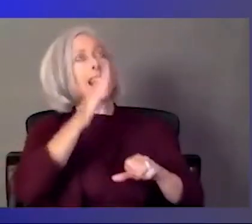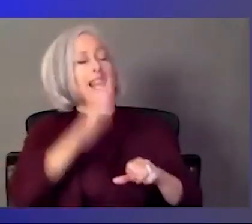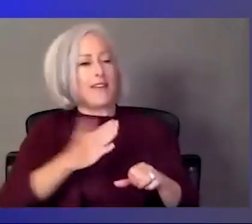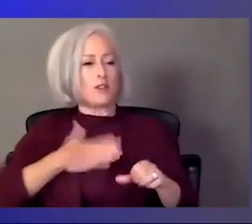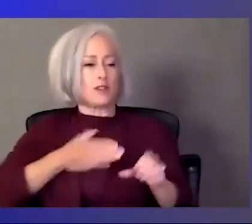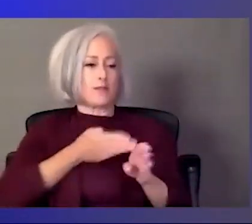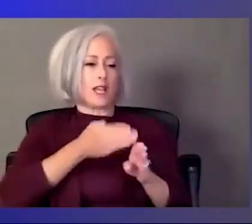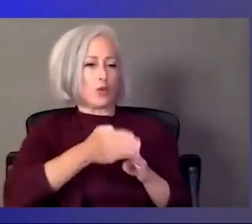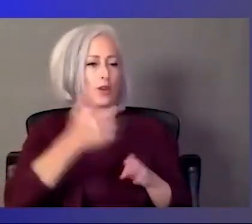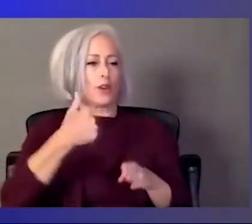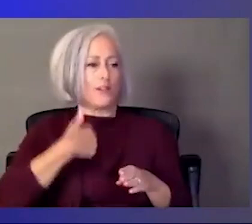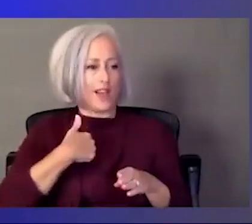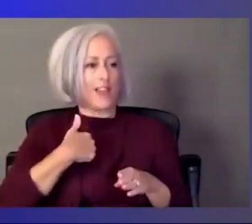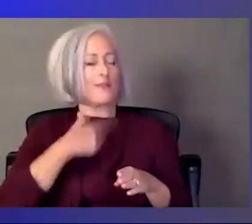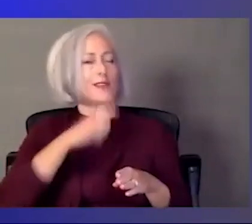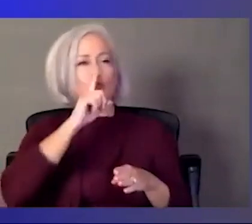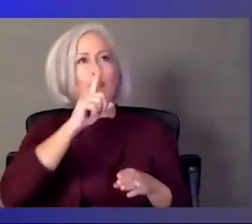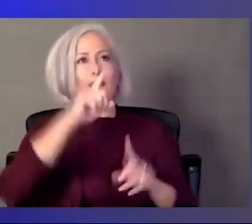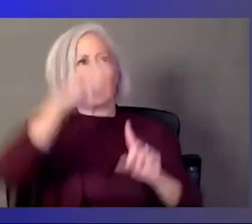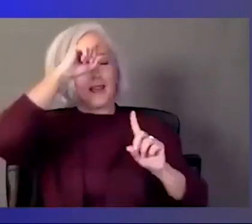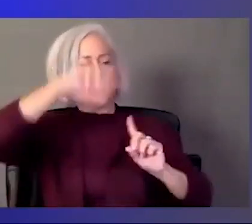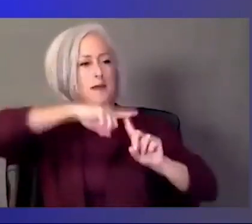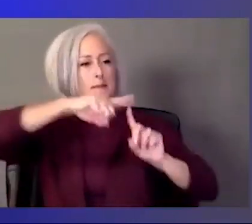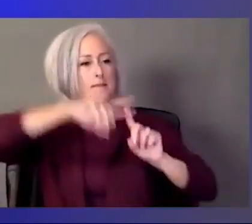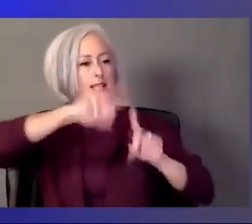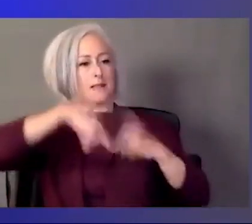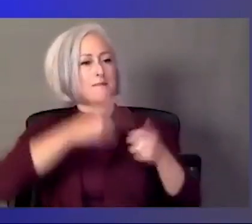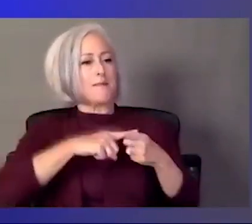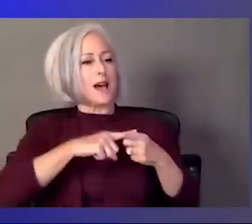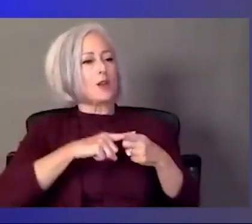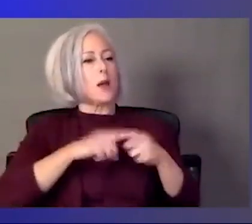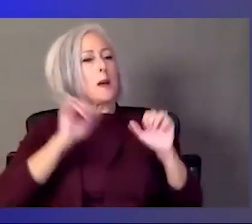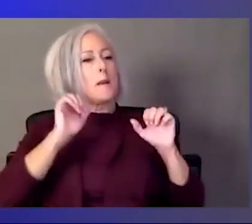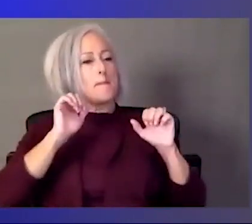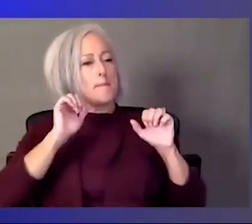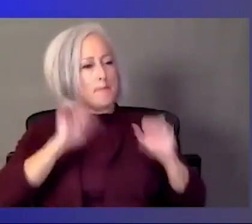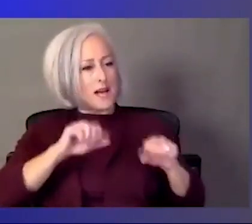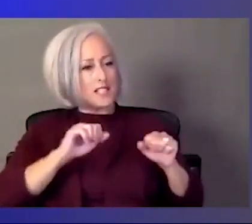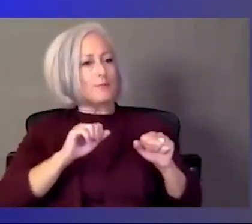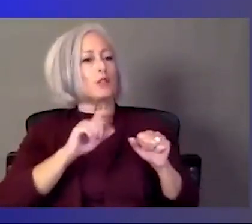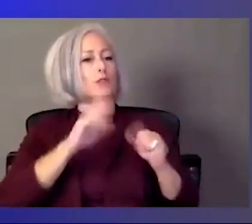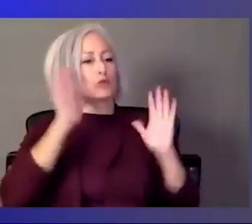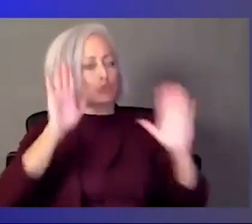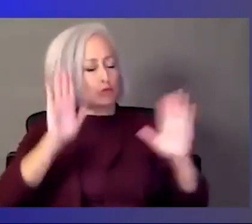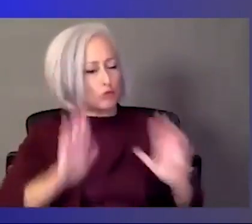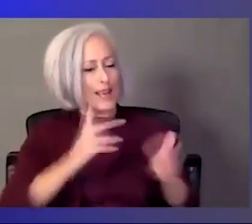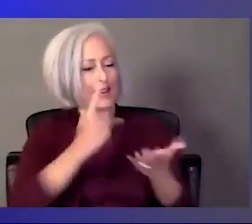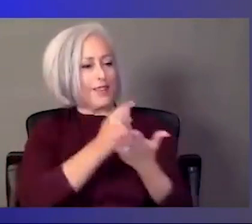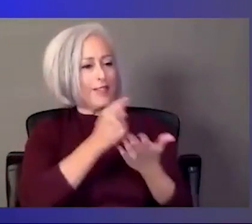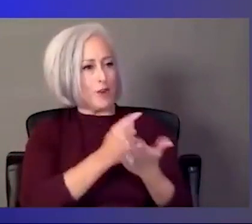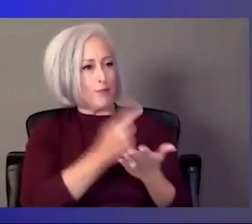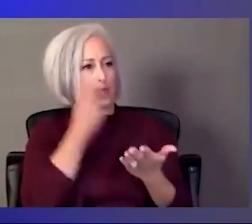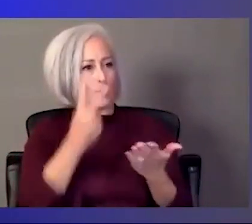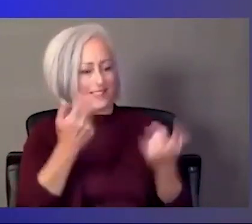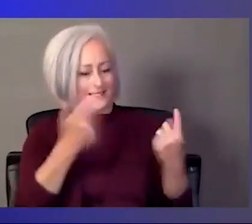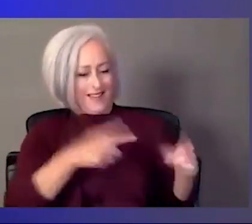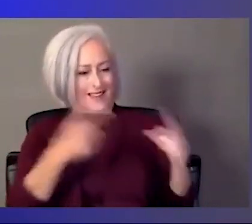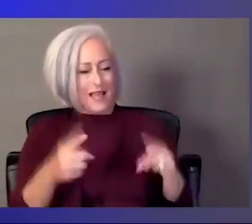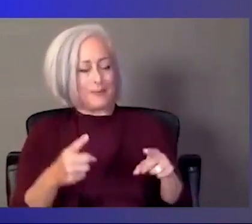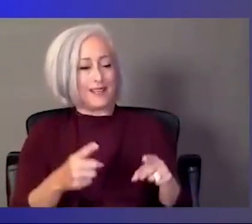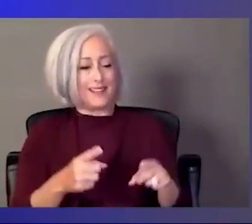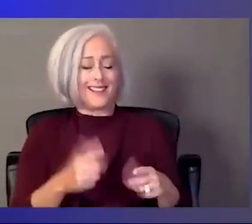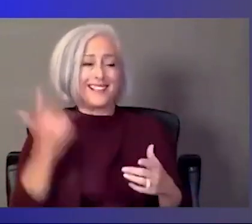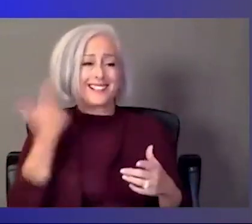as optimistic about the promising therapies that are unfolding in front of us. It's really, and this is corny to say, but it's true, it's gee